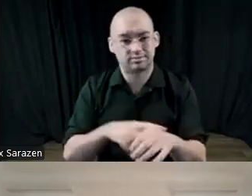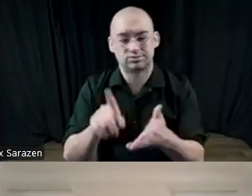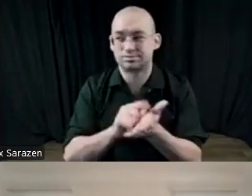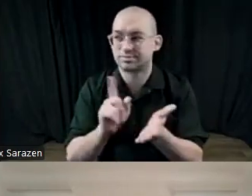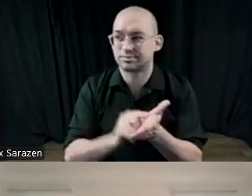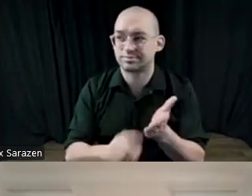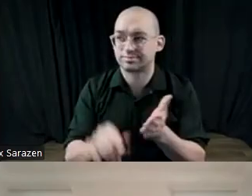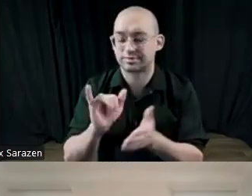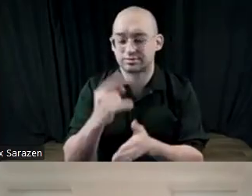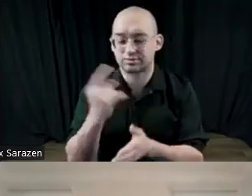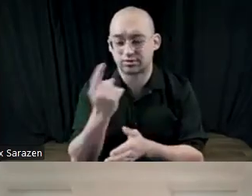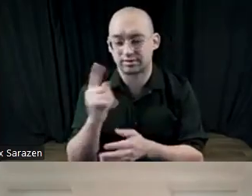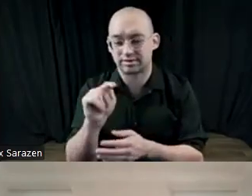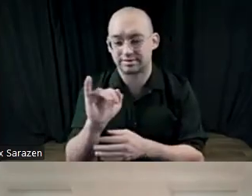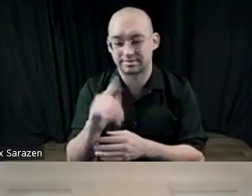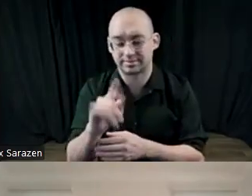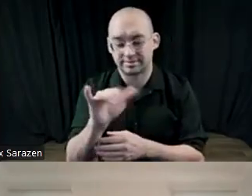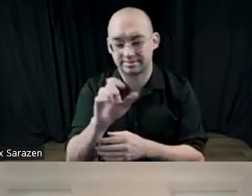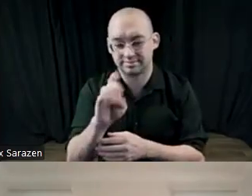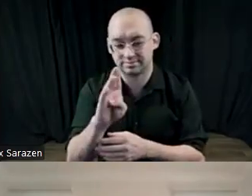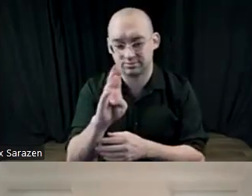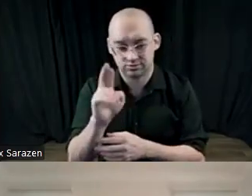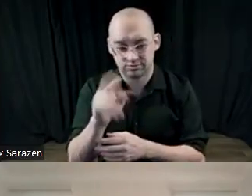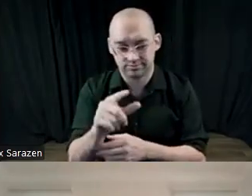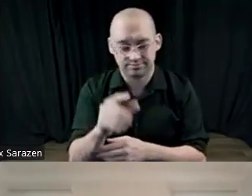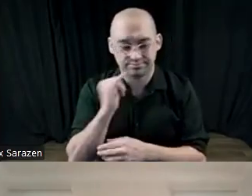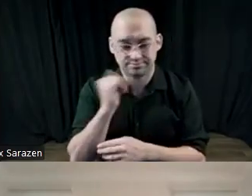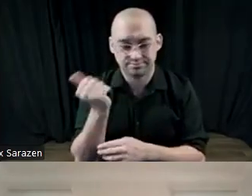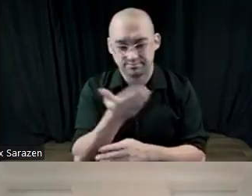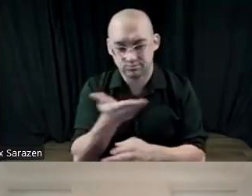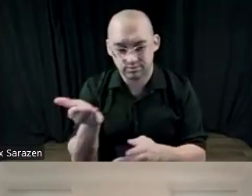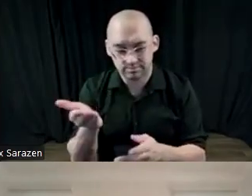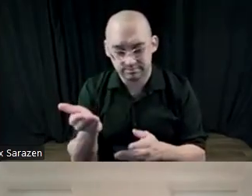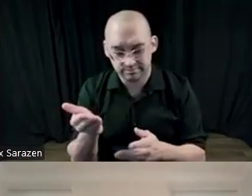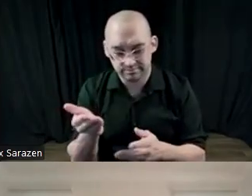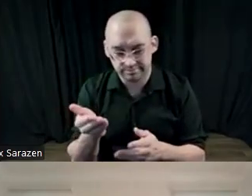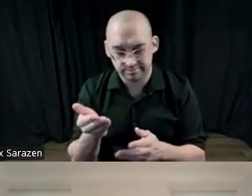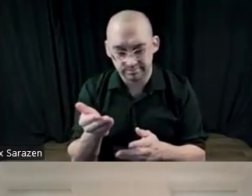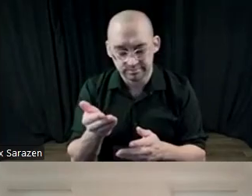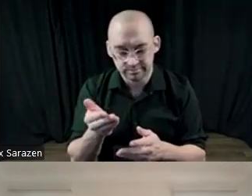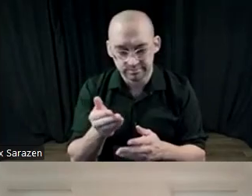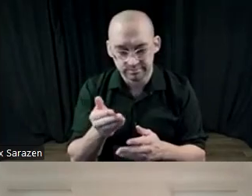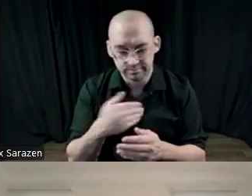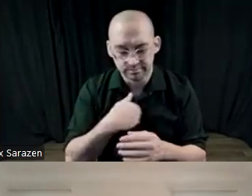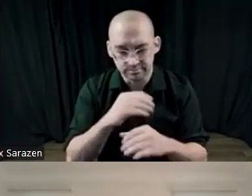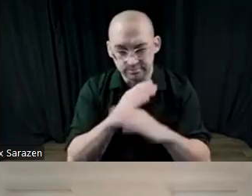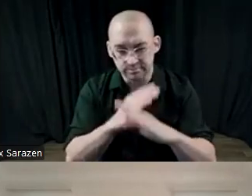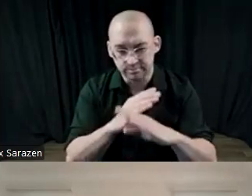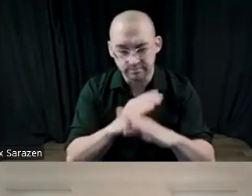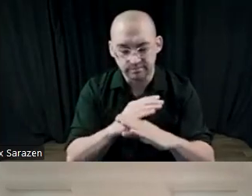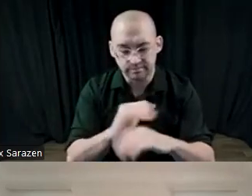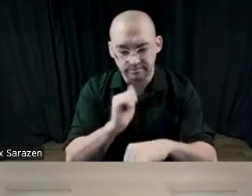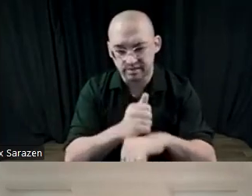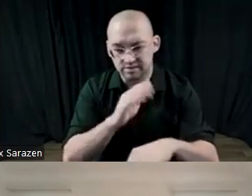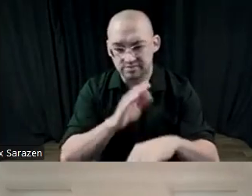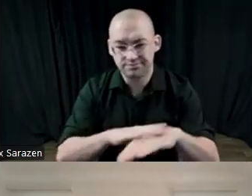is the tip of the iceberg. Is there any way to have a representative on the committee that has something